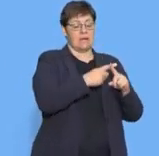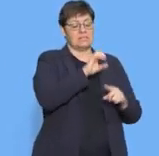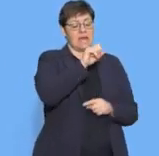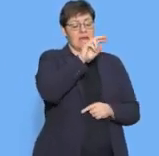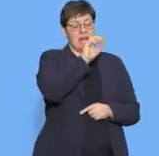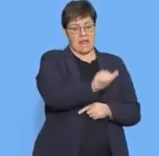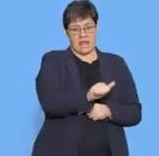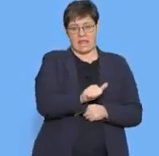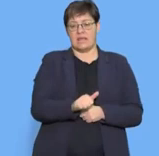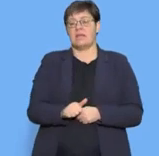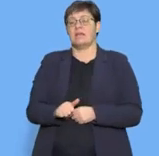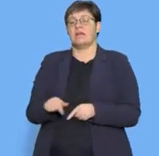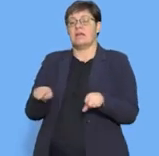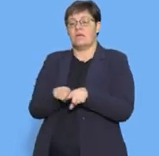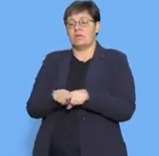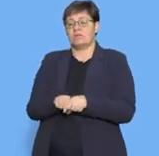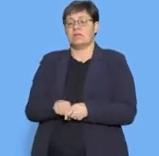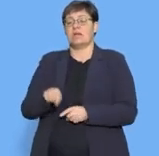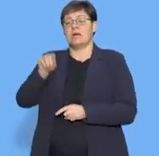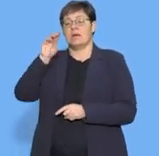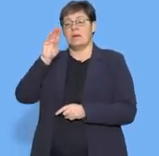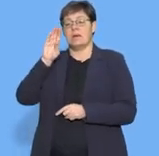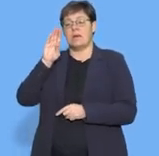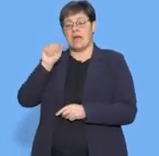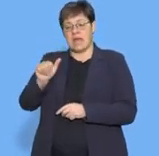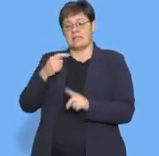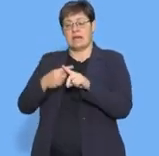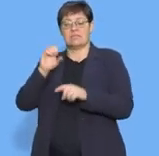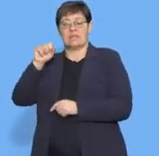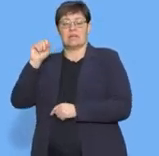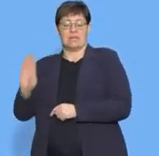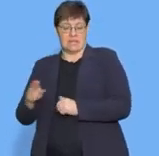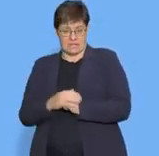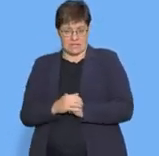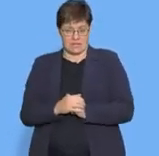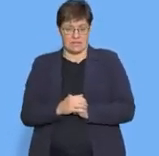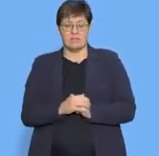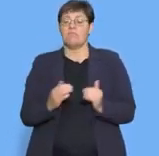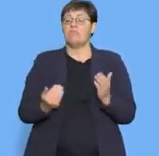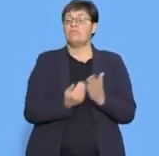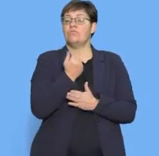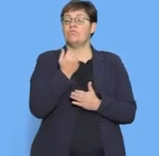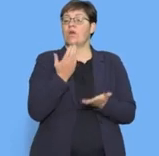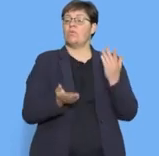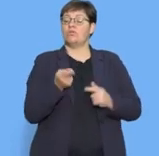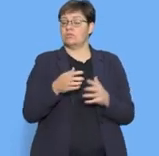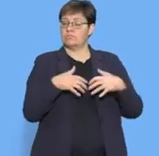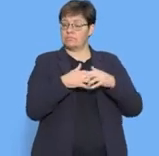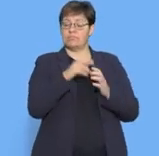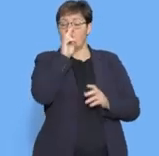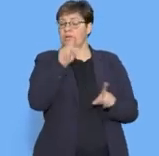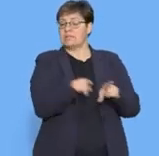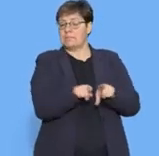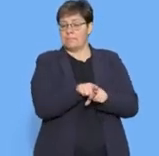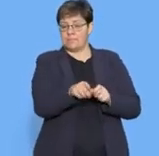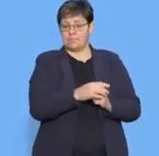sine A with A times sine B, because they're both equaling H. And we can now construct a new equation that looks